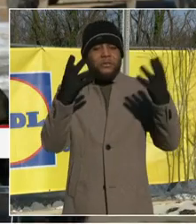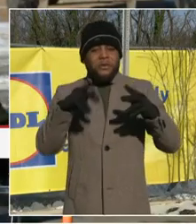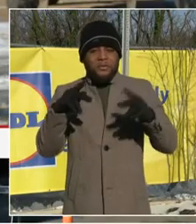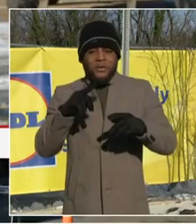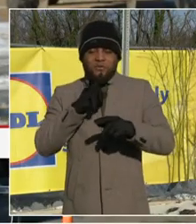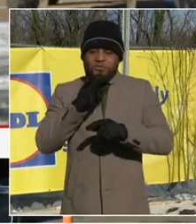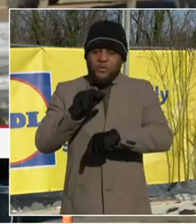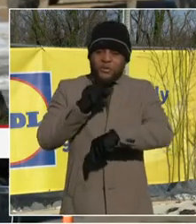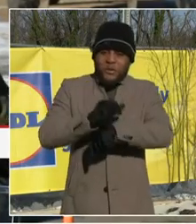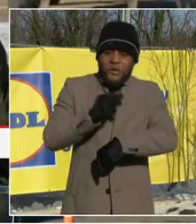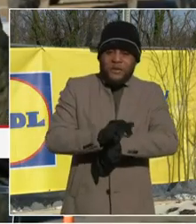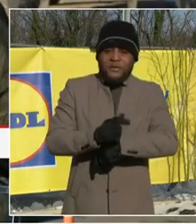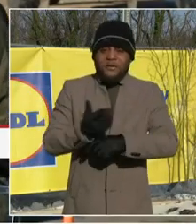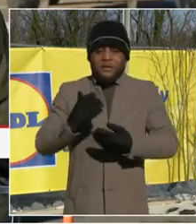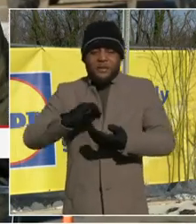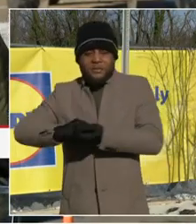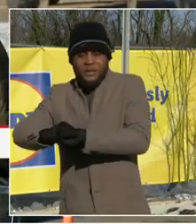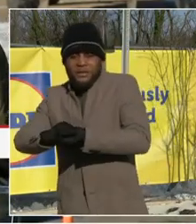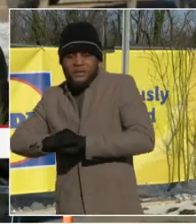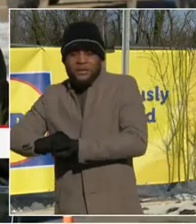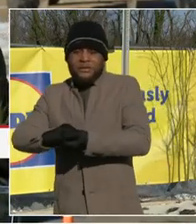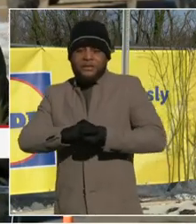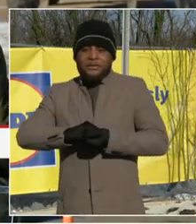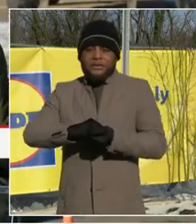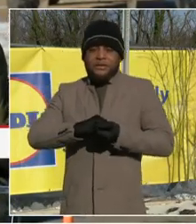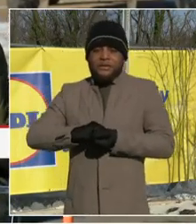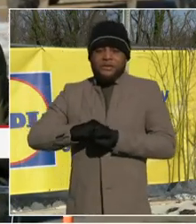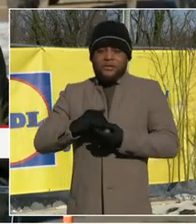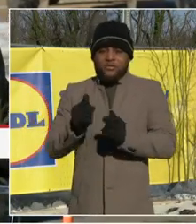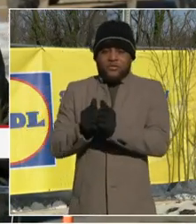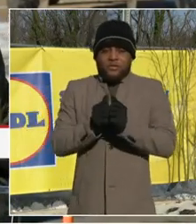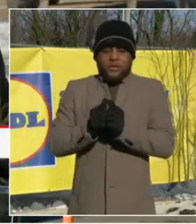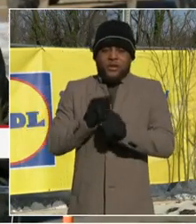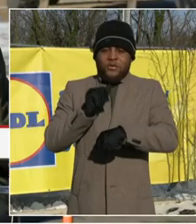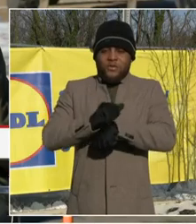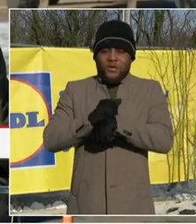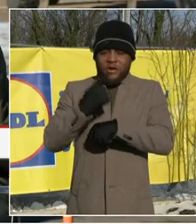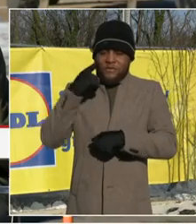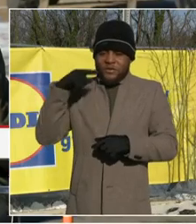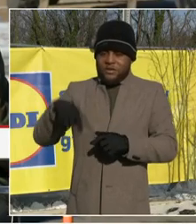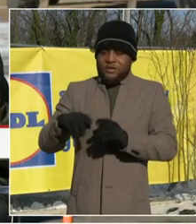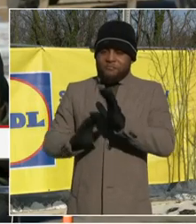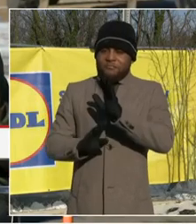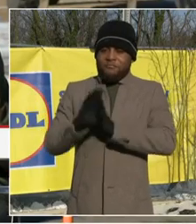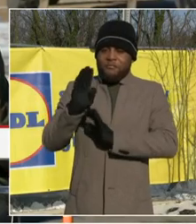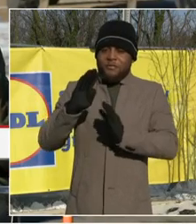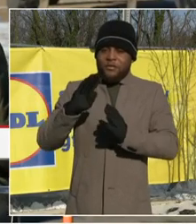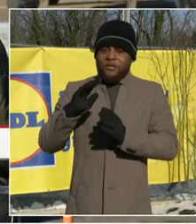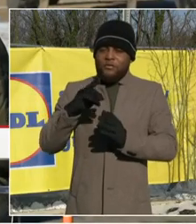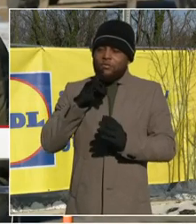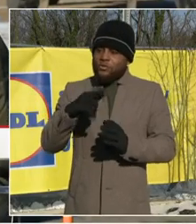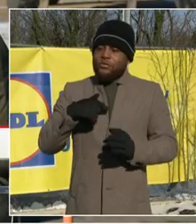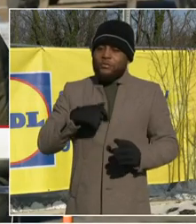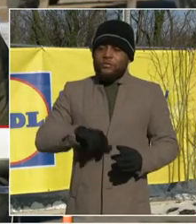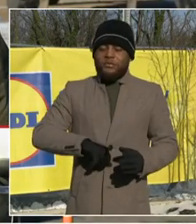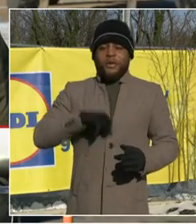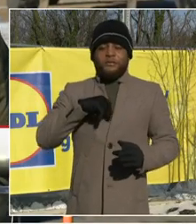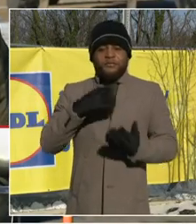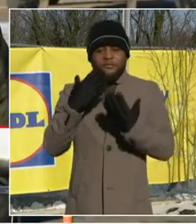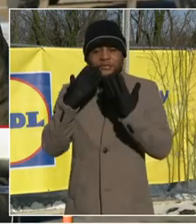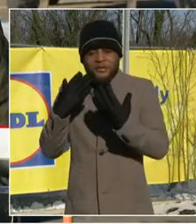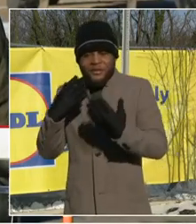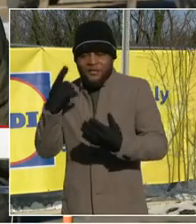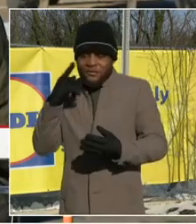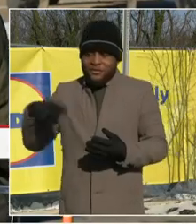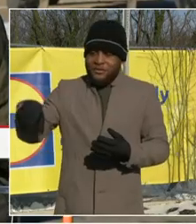commitment and partnership together to be here. So very, very proud, and thank you all for being here to commemorate Lidl as we begin